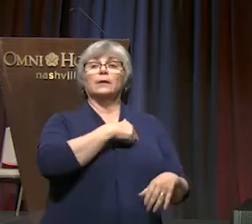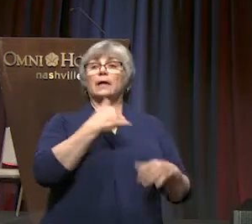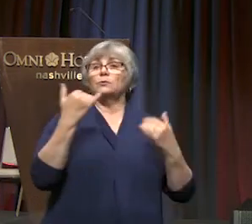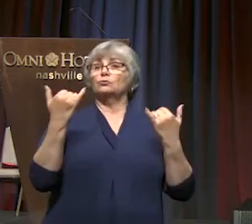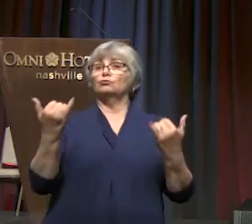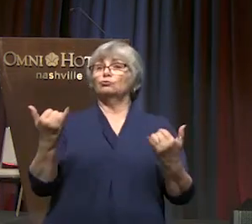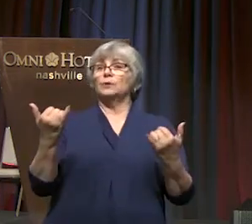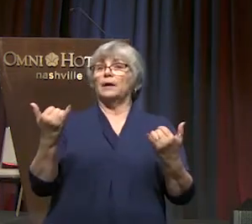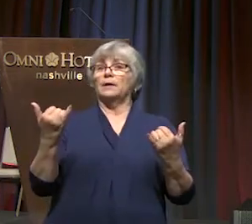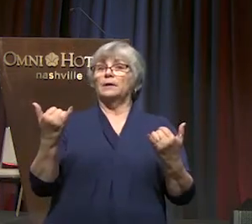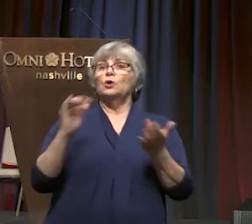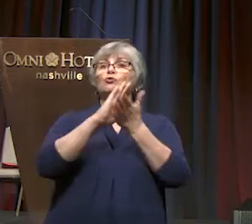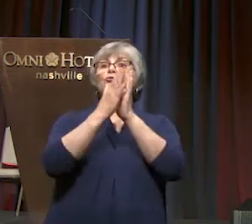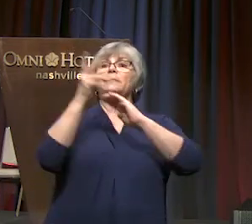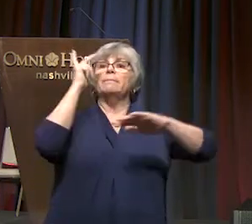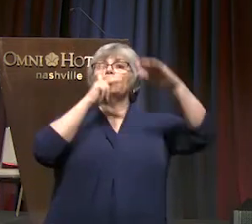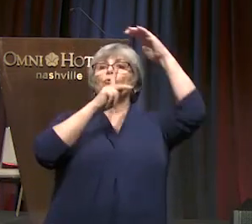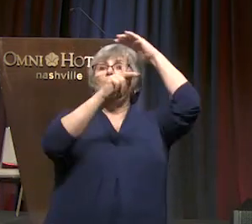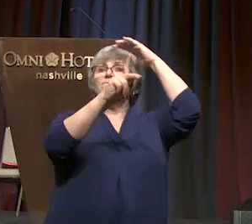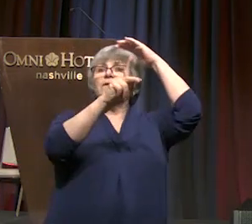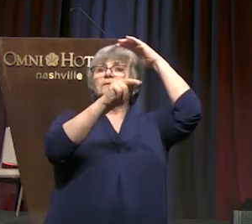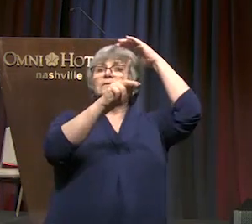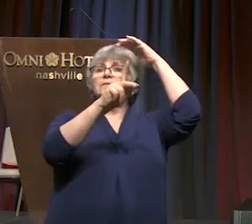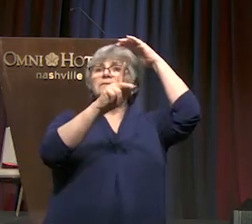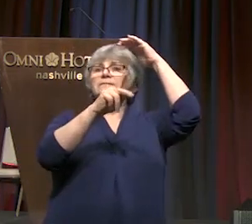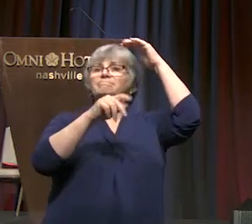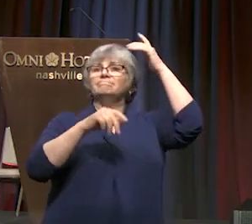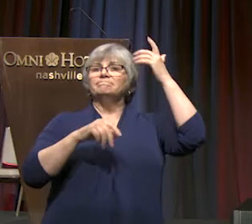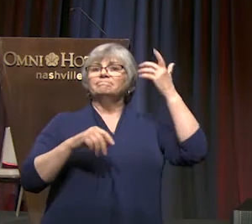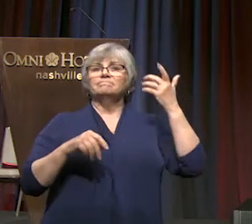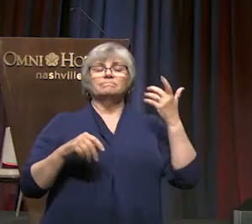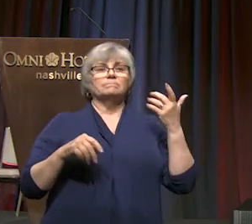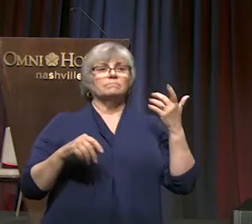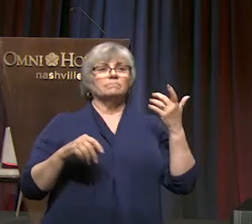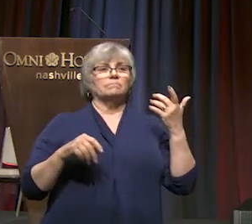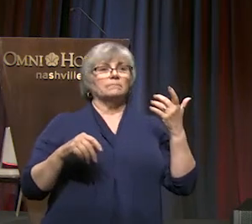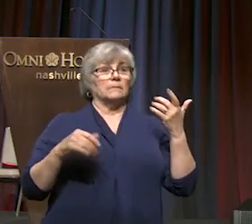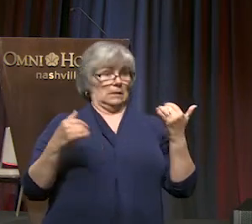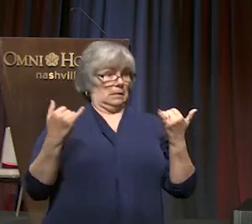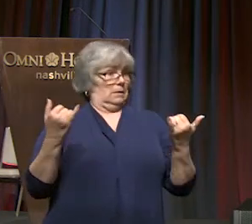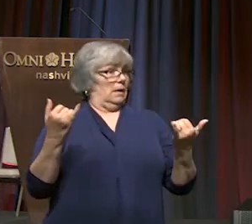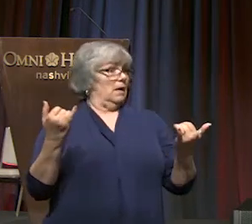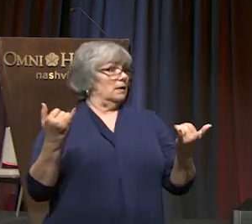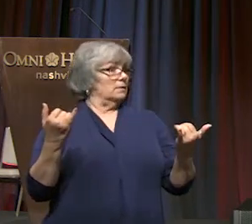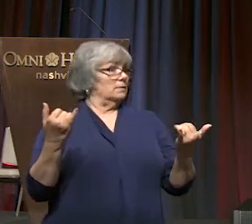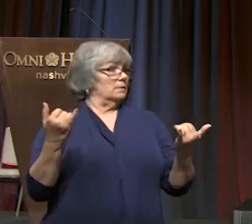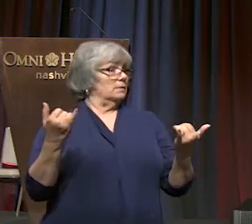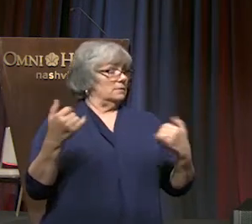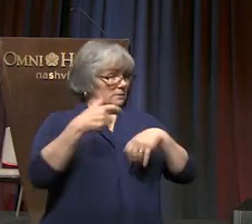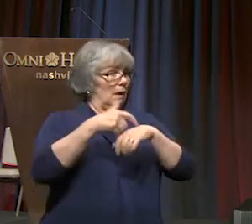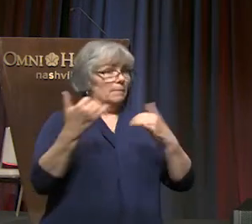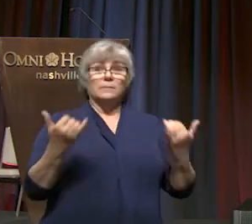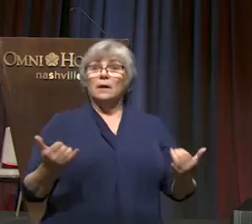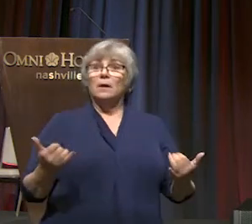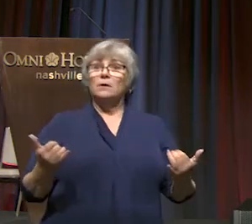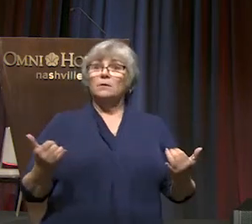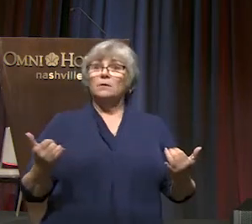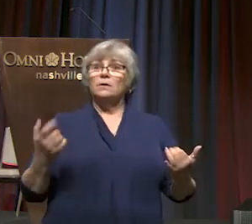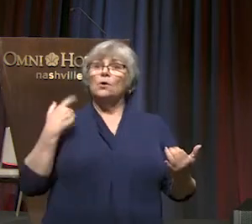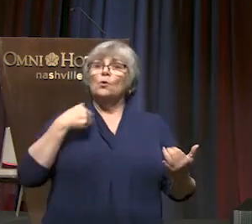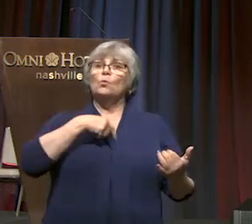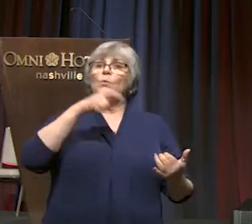to be prophets at a time like this, where